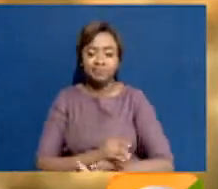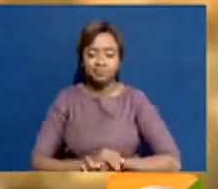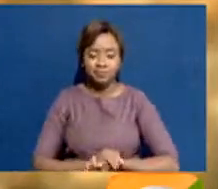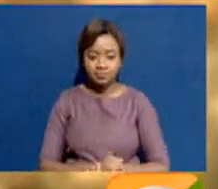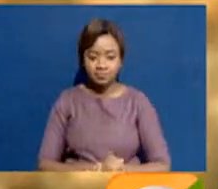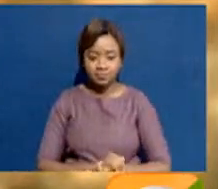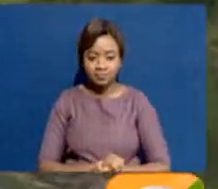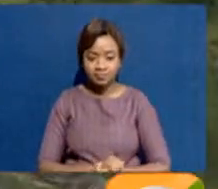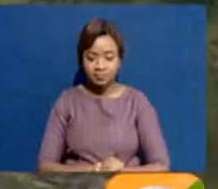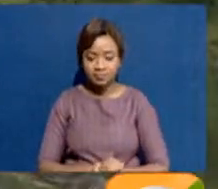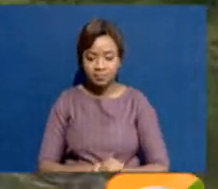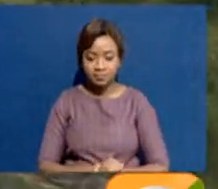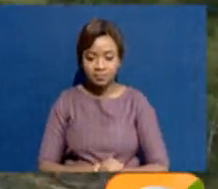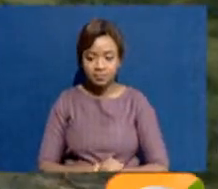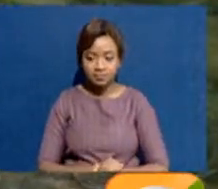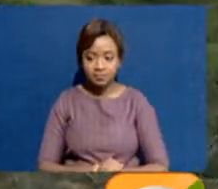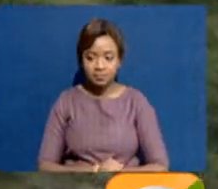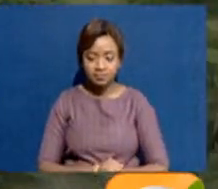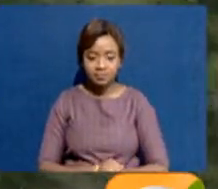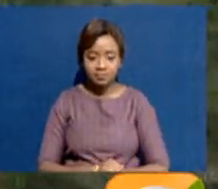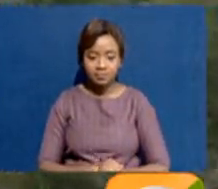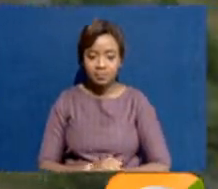Naona hakuna kitu.